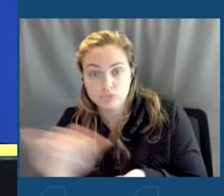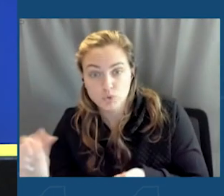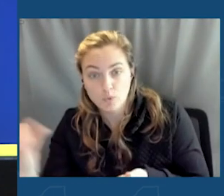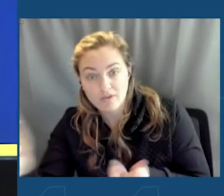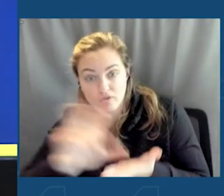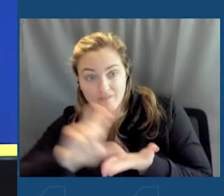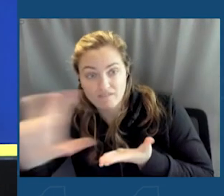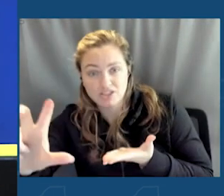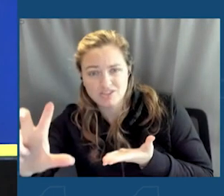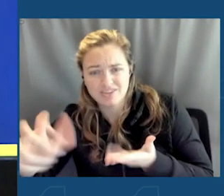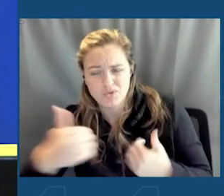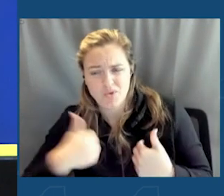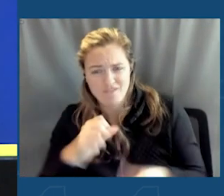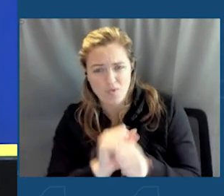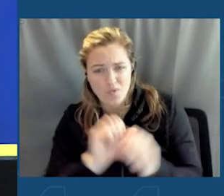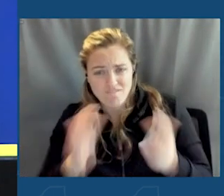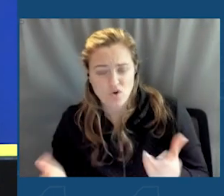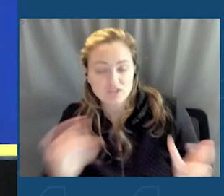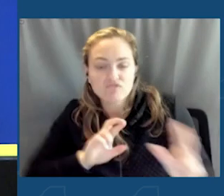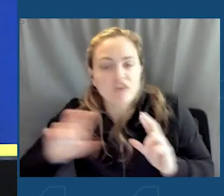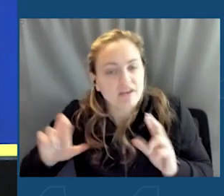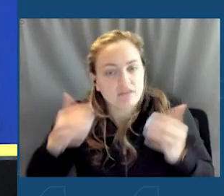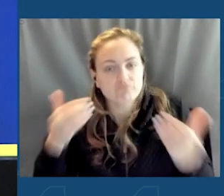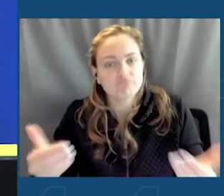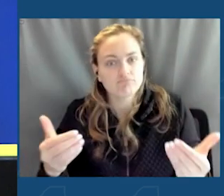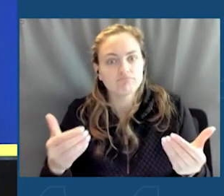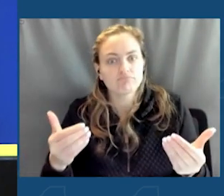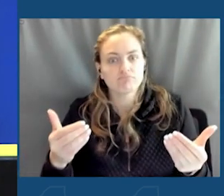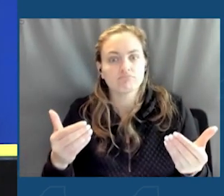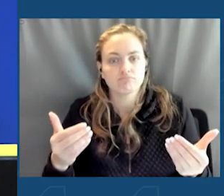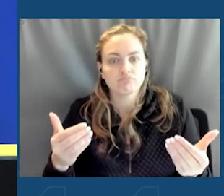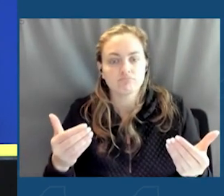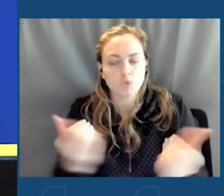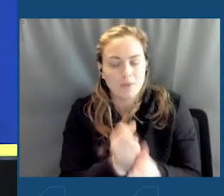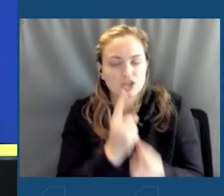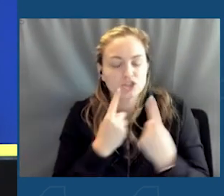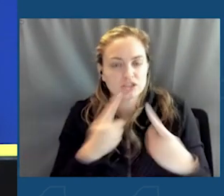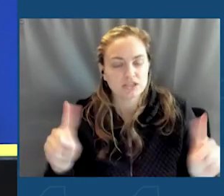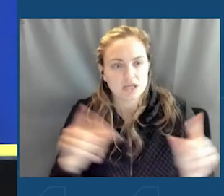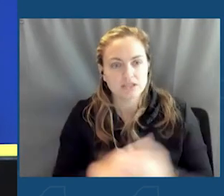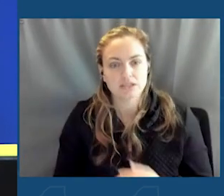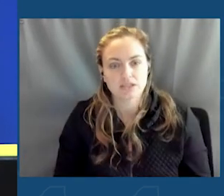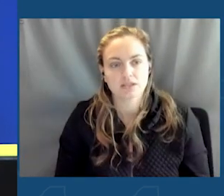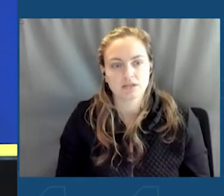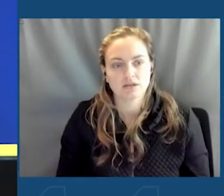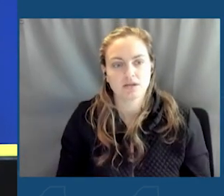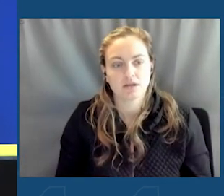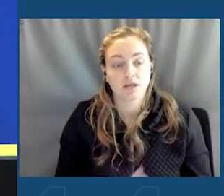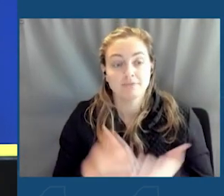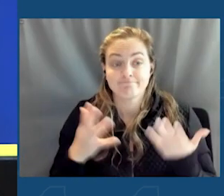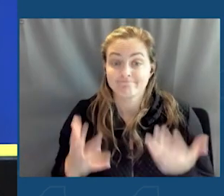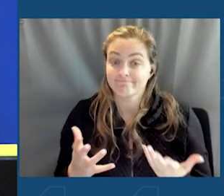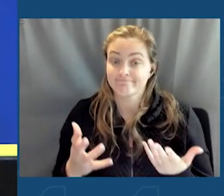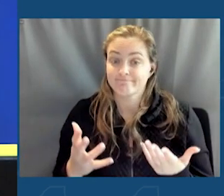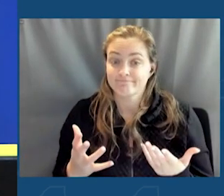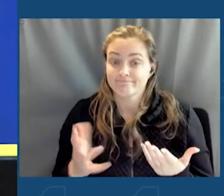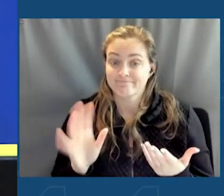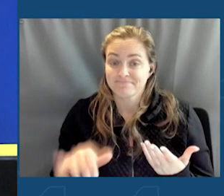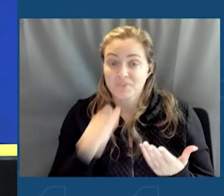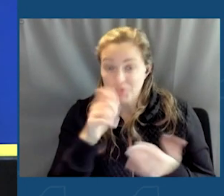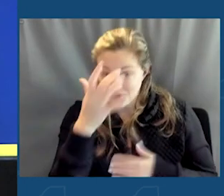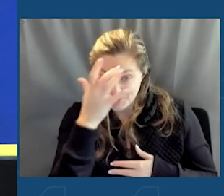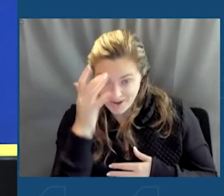a workforce that is ready to make this industry successful. And let's not forget